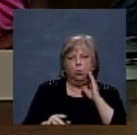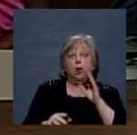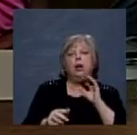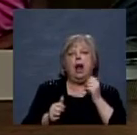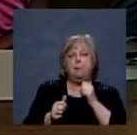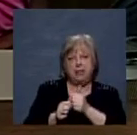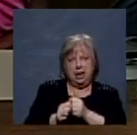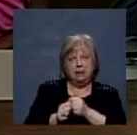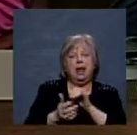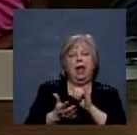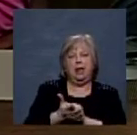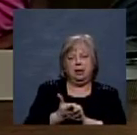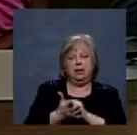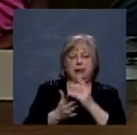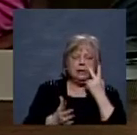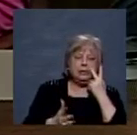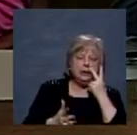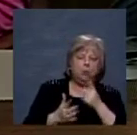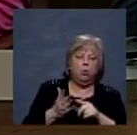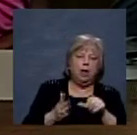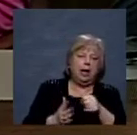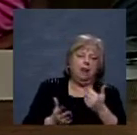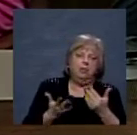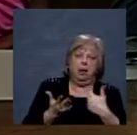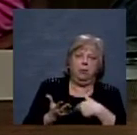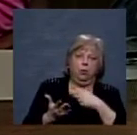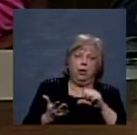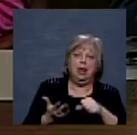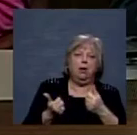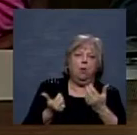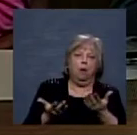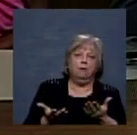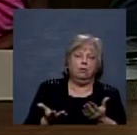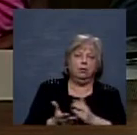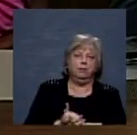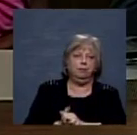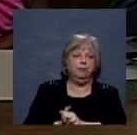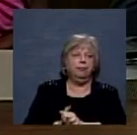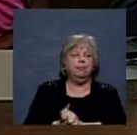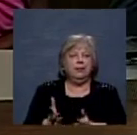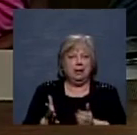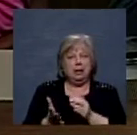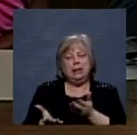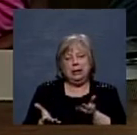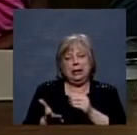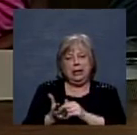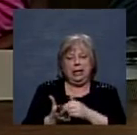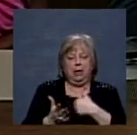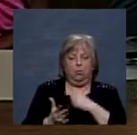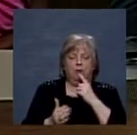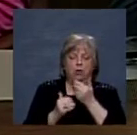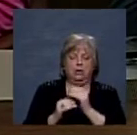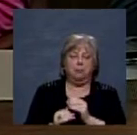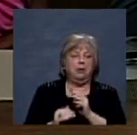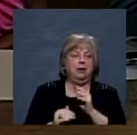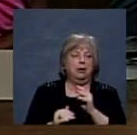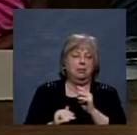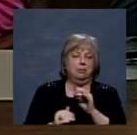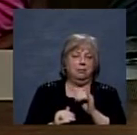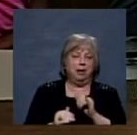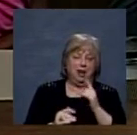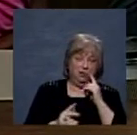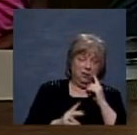that and look at what else that we might be able to offer. Again, within the confines of, you see the population